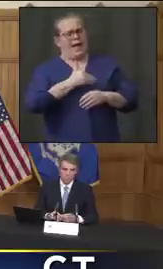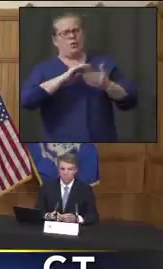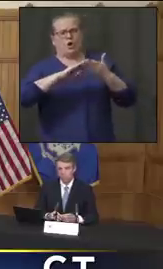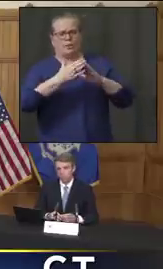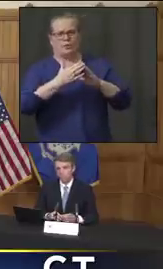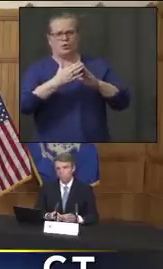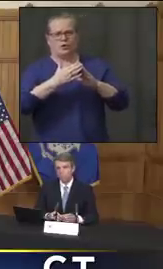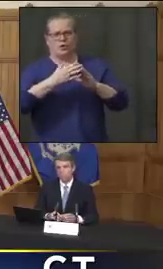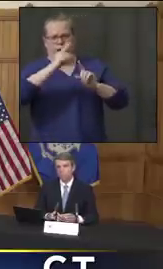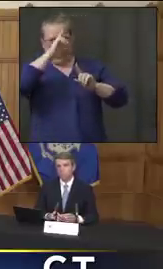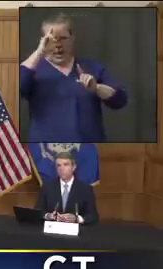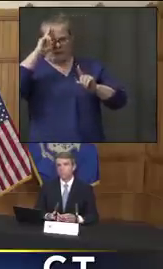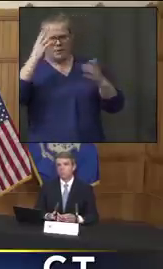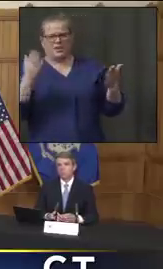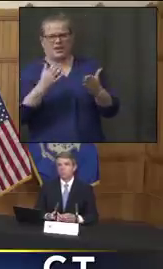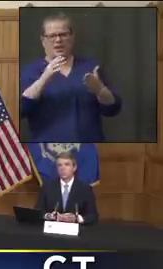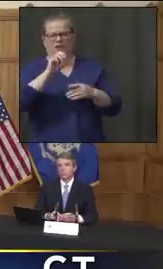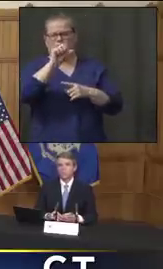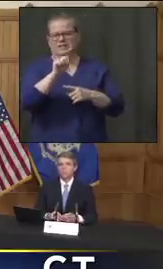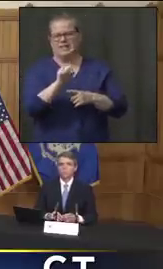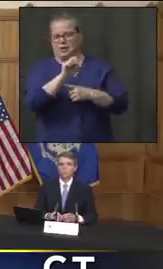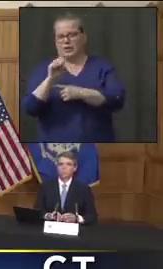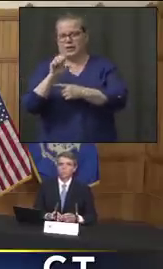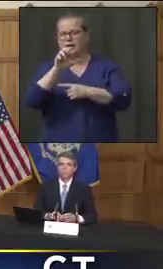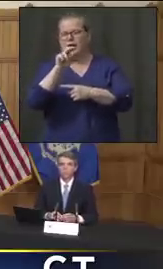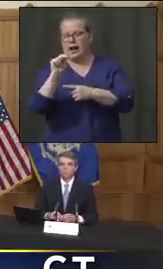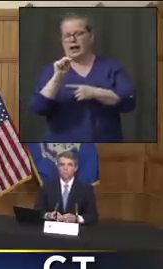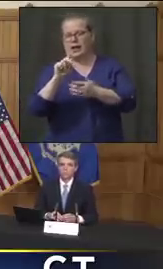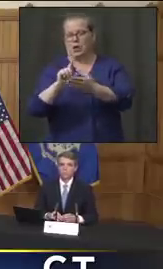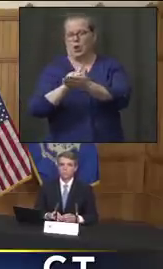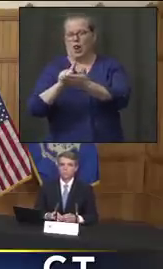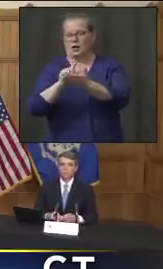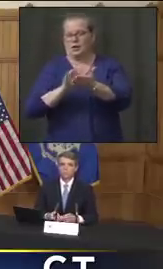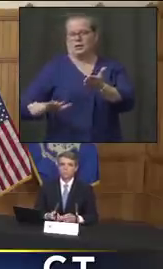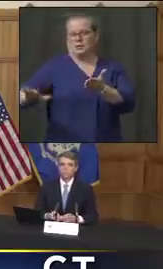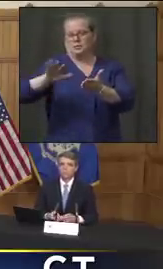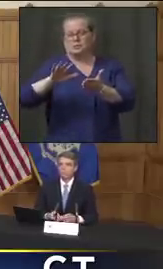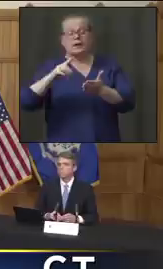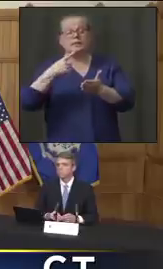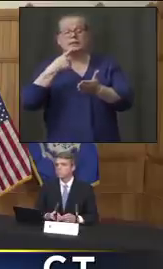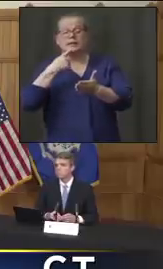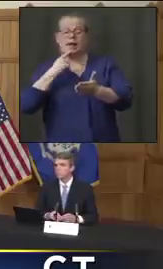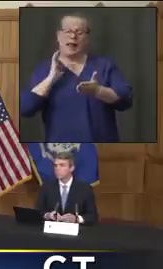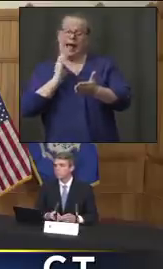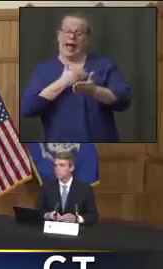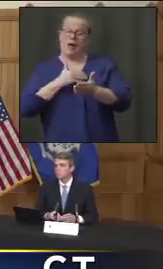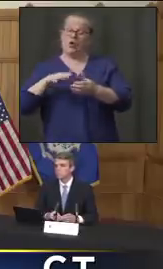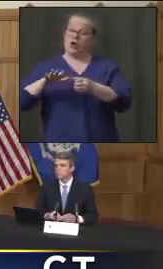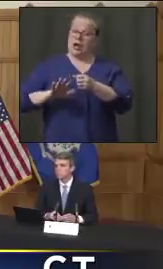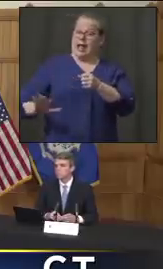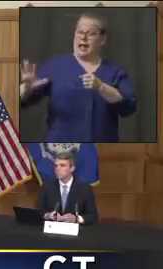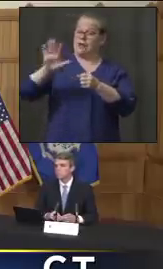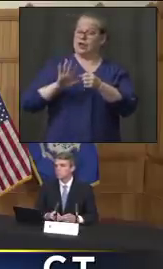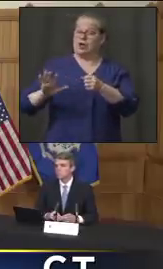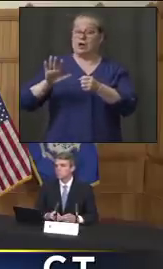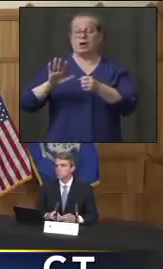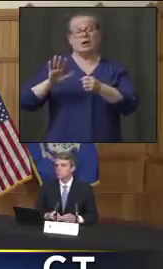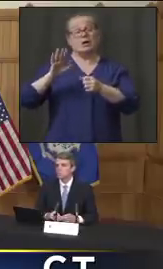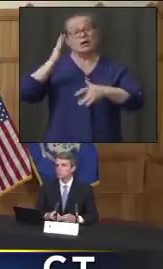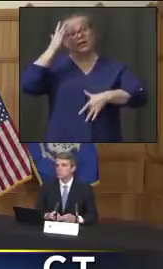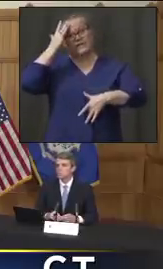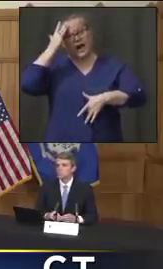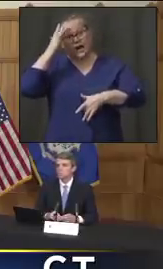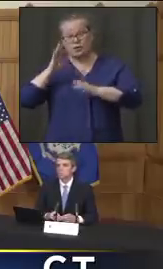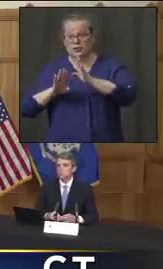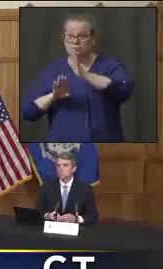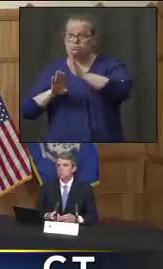in southeastern Connecticut said yesterday that the virus hasn't peaked in our area and we might even have a surge